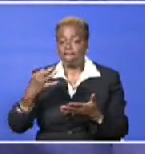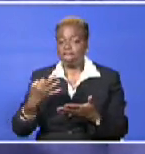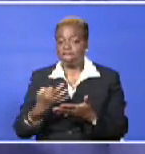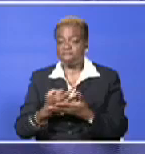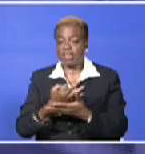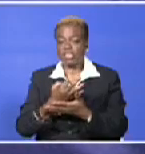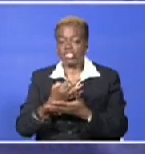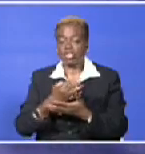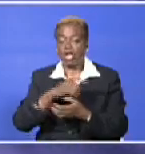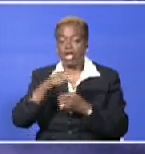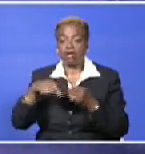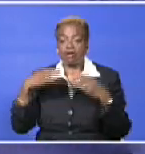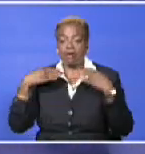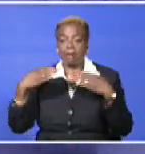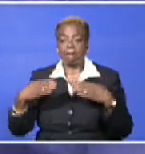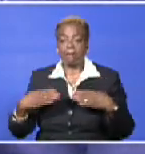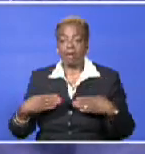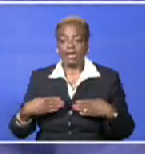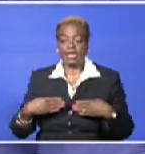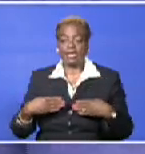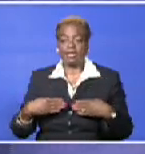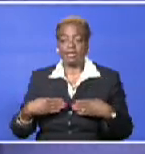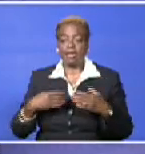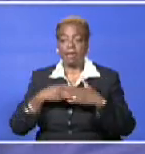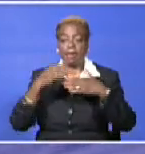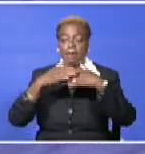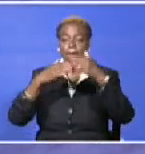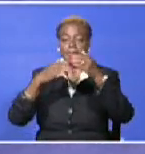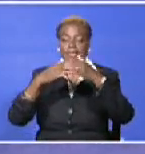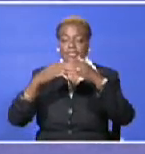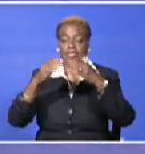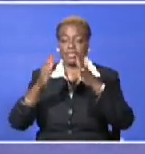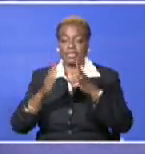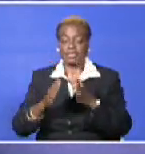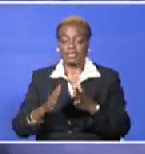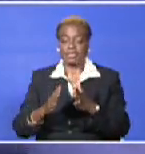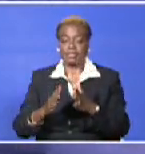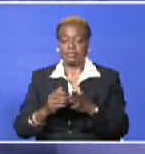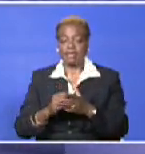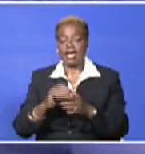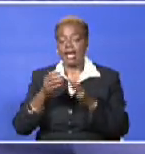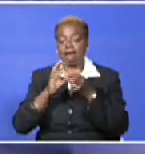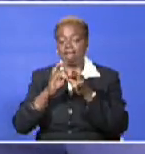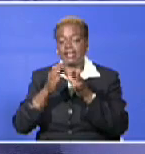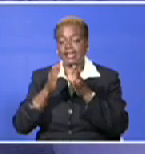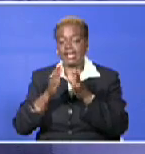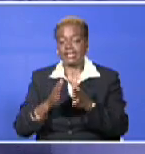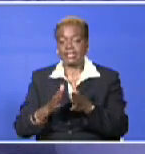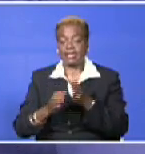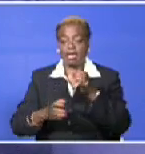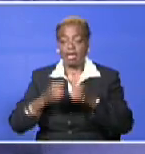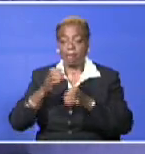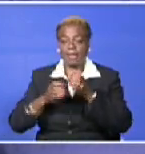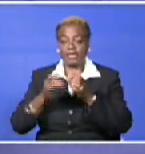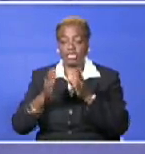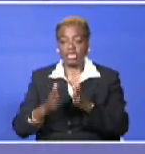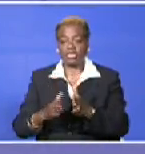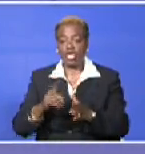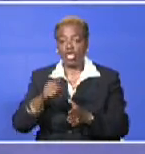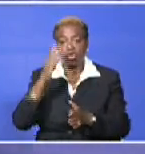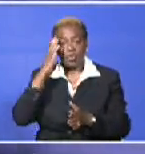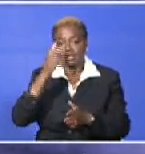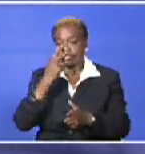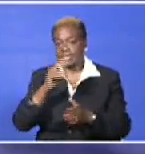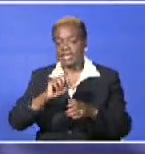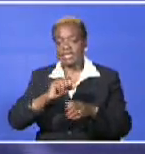of bodybuilders and fitness, bikini, figure, wellness, as you know, and fitness competitors are going to be competing this year. So you're going to see some new faces, some new